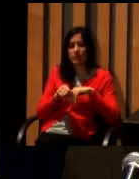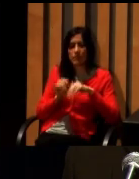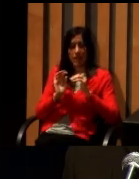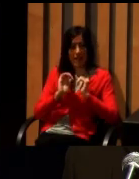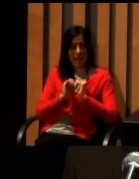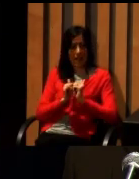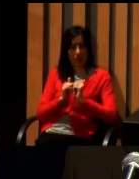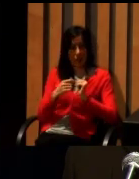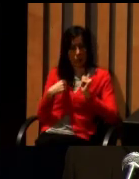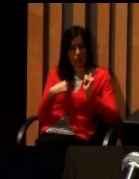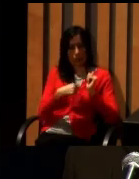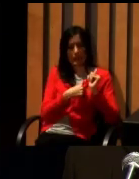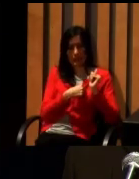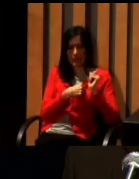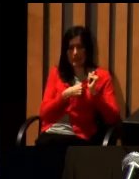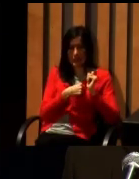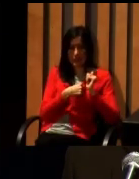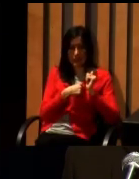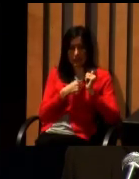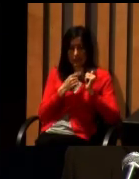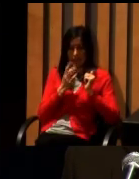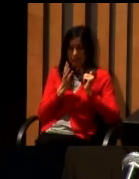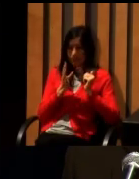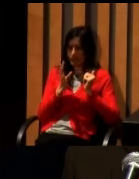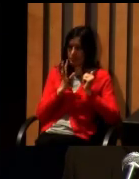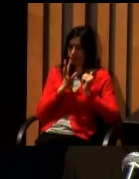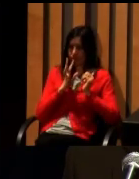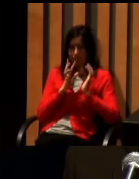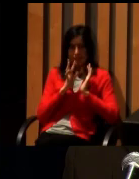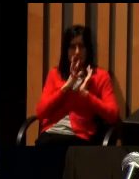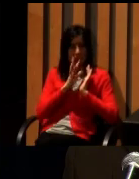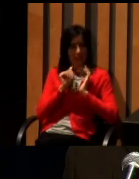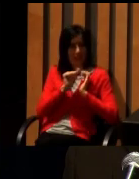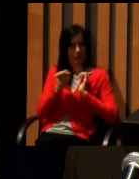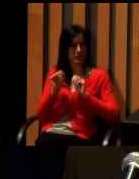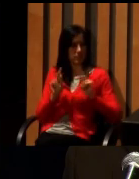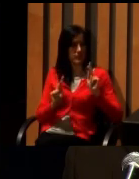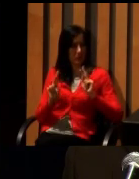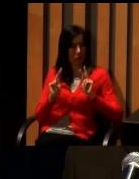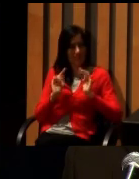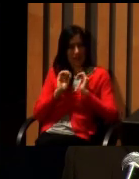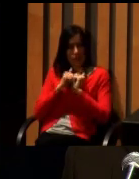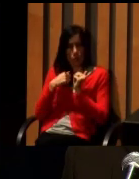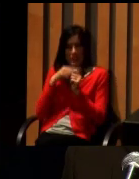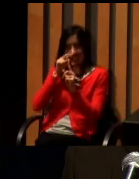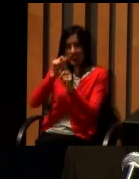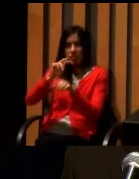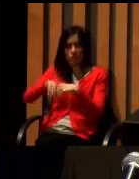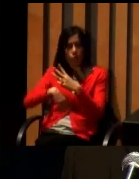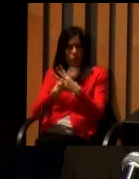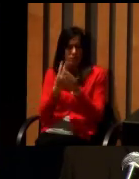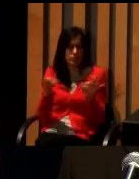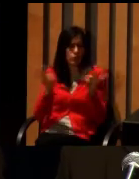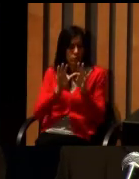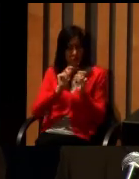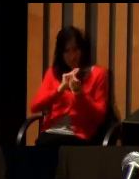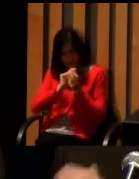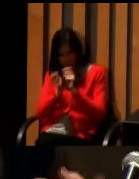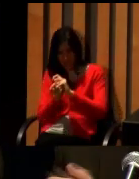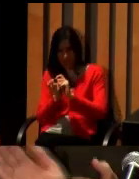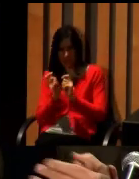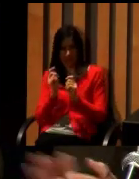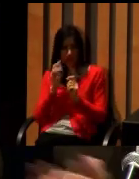how we speak as a people is the way we see the world. Let us change our viewpoint on the world, and let us change our viewpoint on each other.